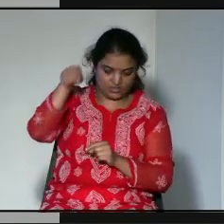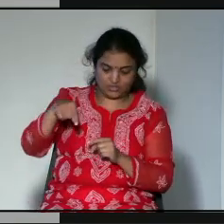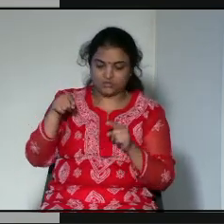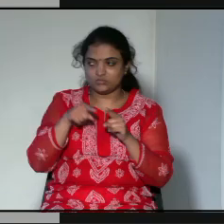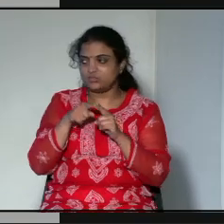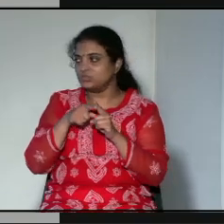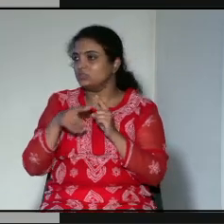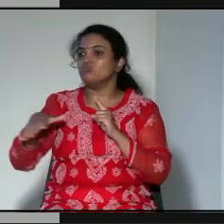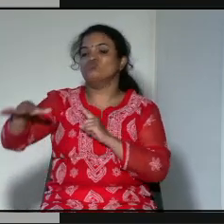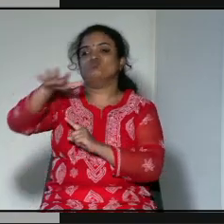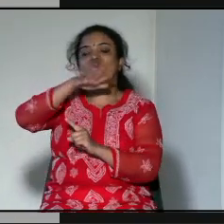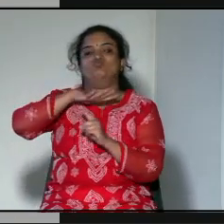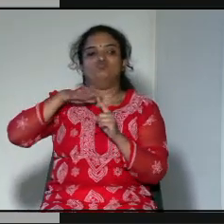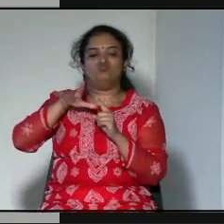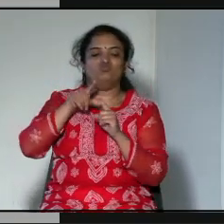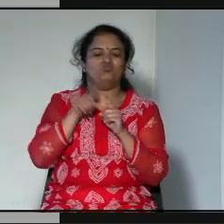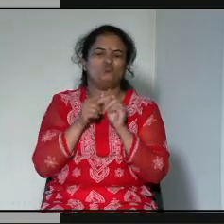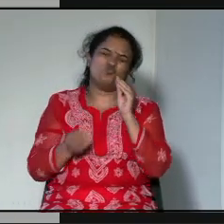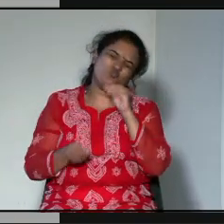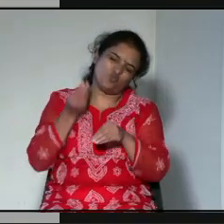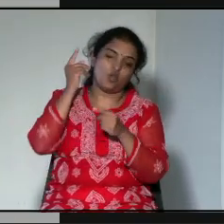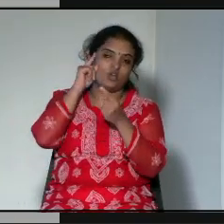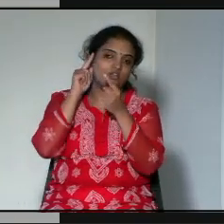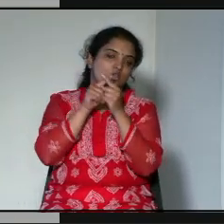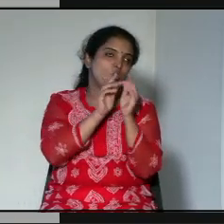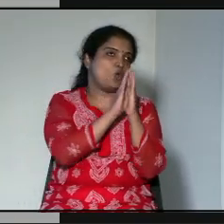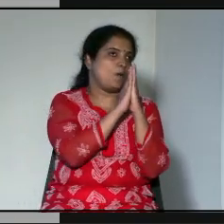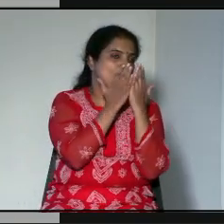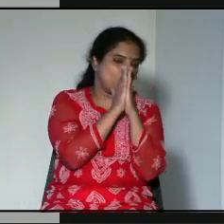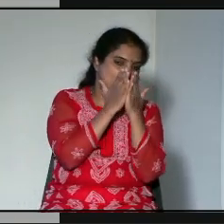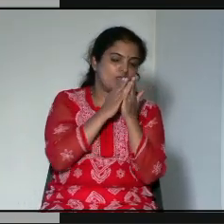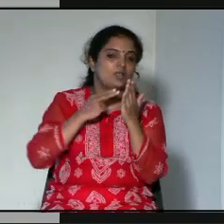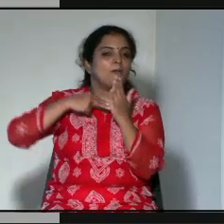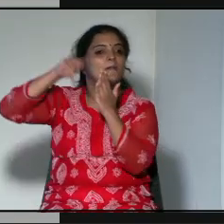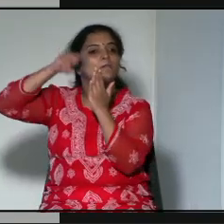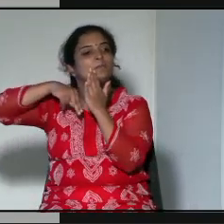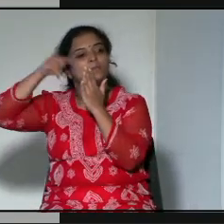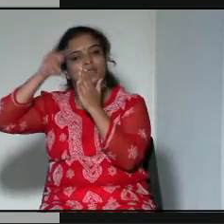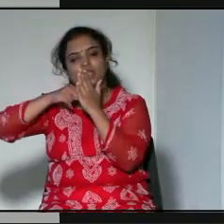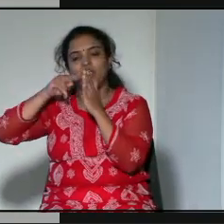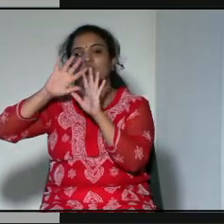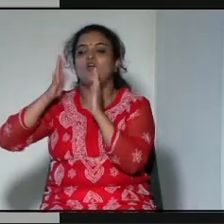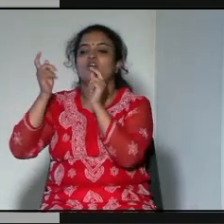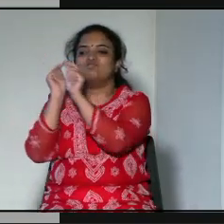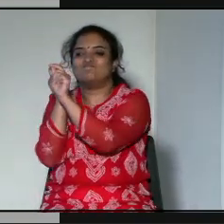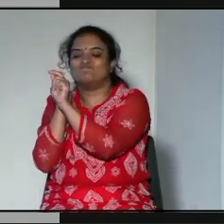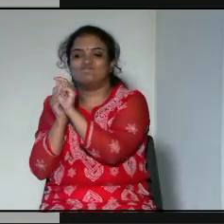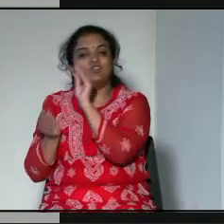by books, paintings, photographs, and her sculptures.